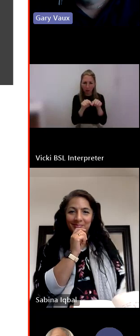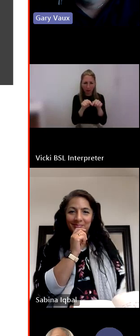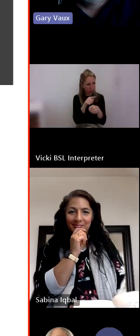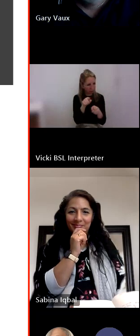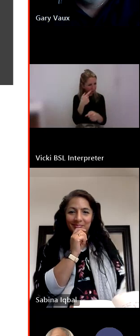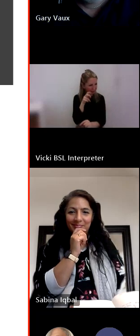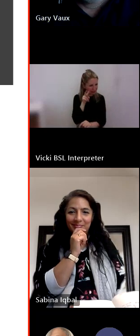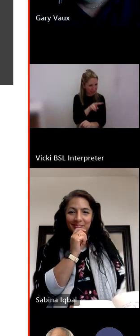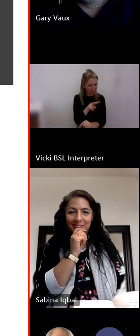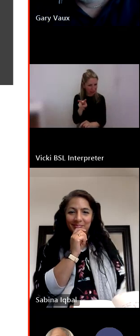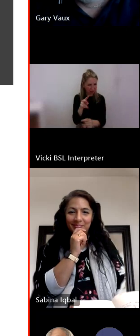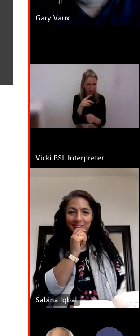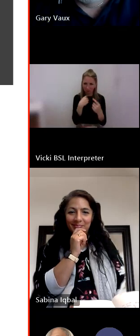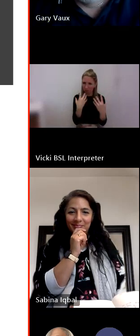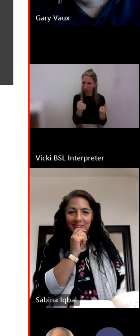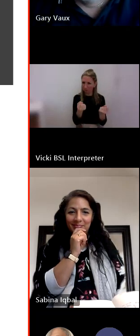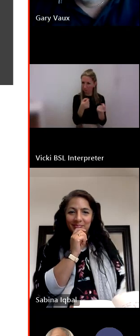problem.